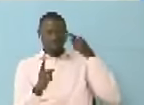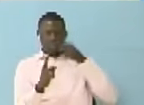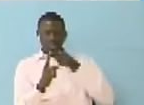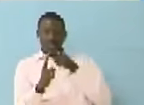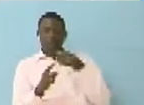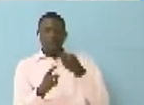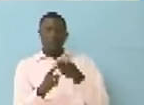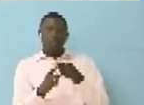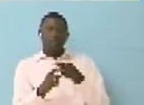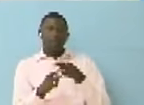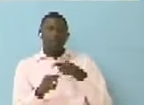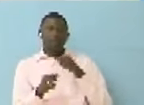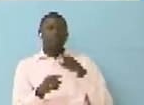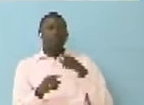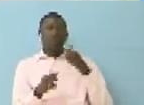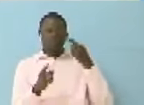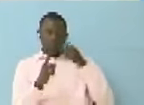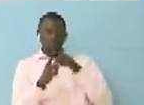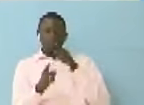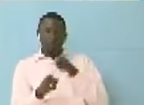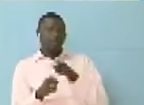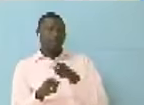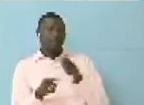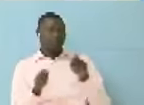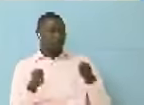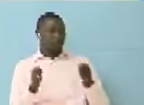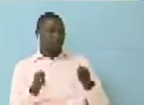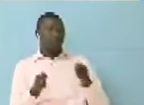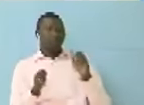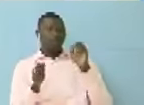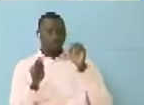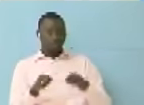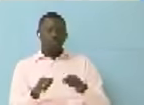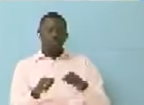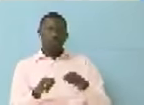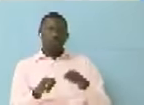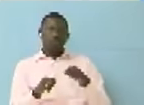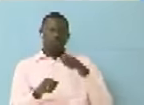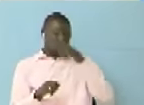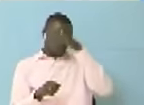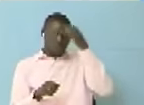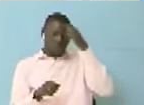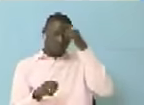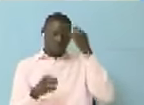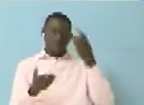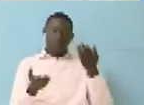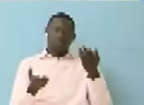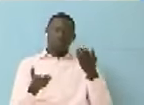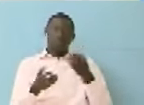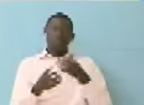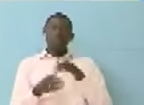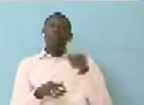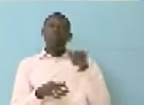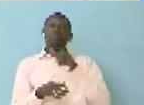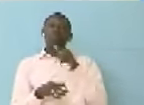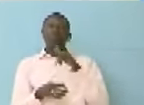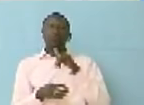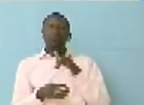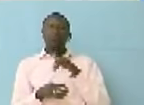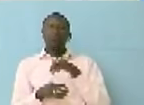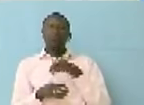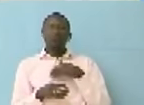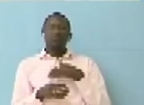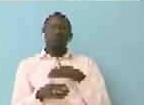the machine would work. Abari hammo membe abe koma wala machine ni yetama. And which was to illegally